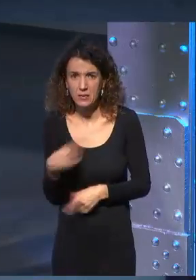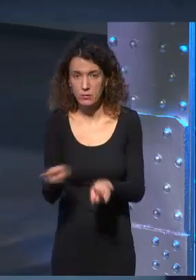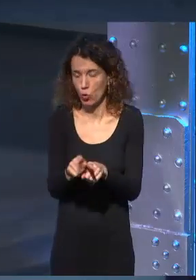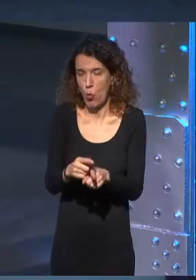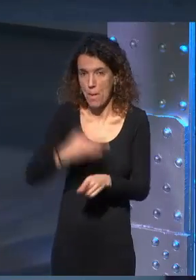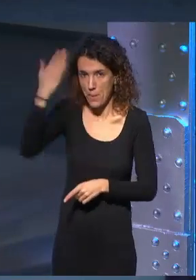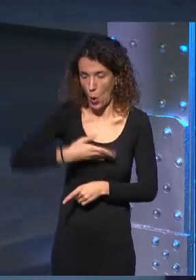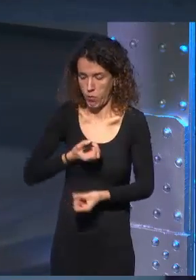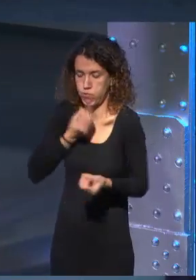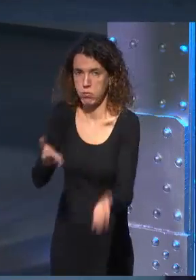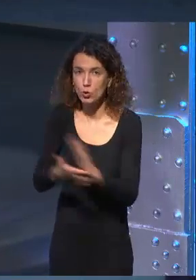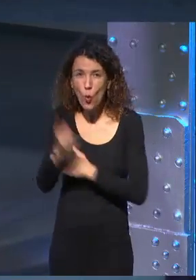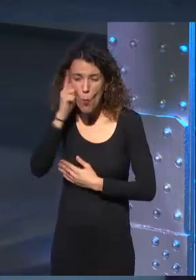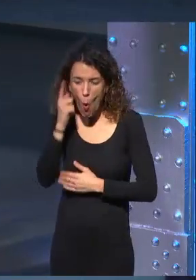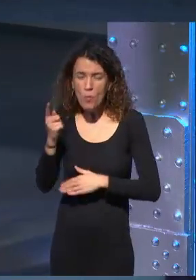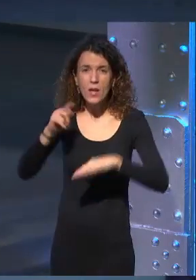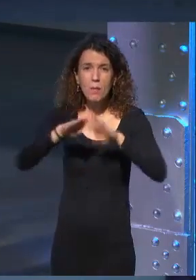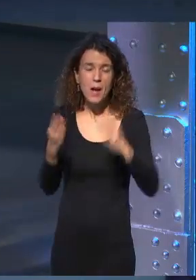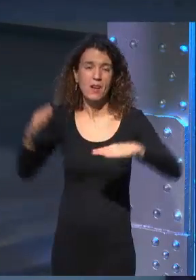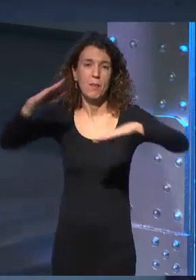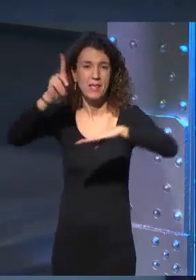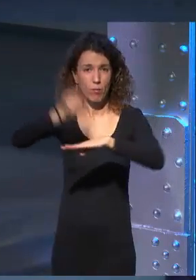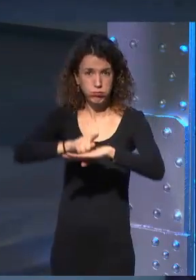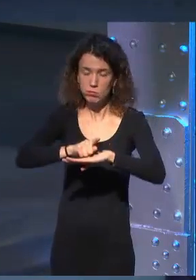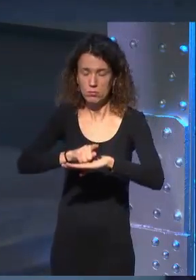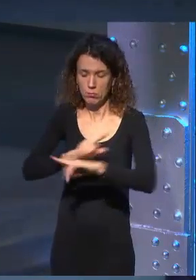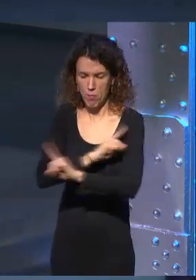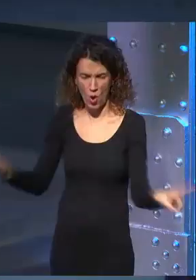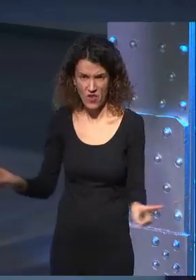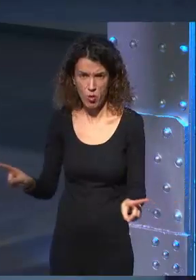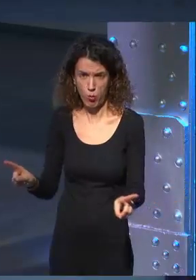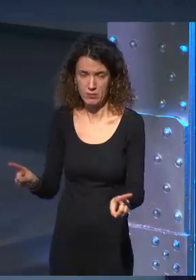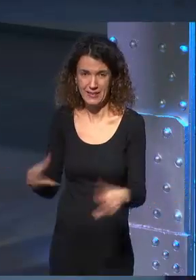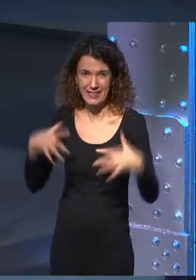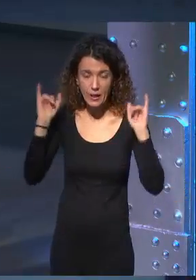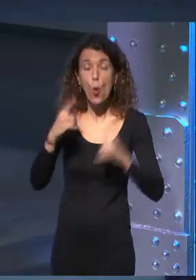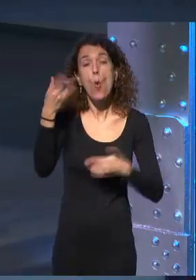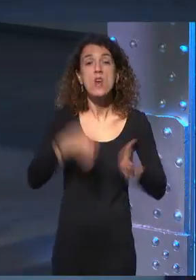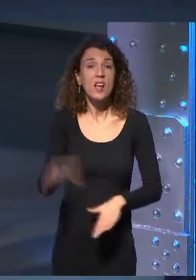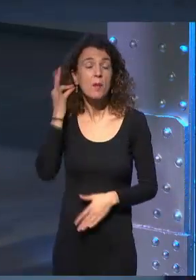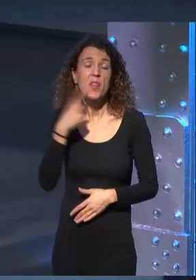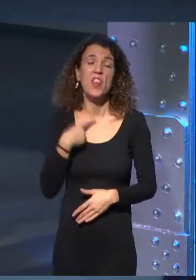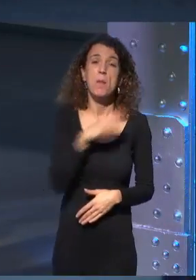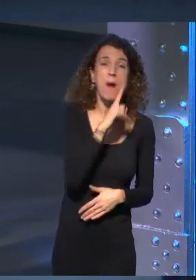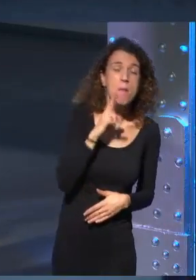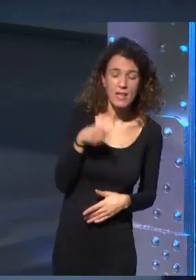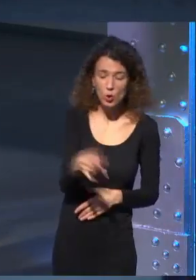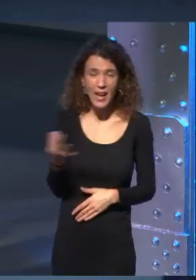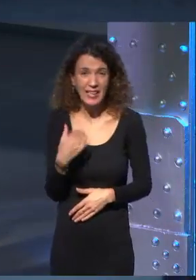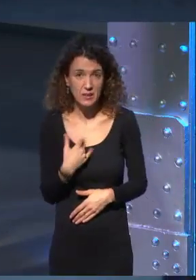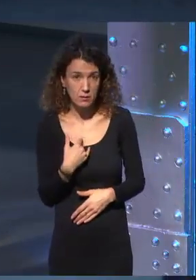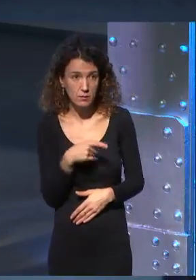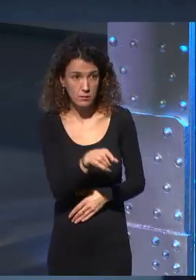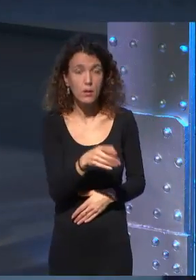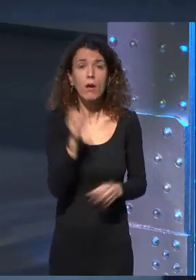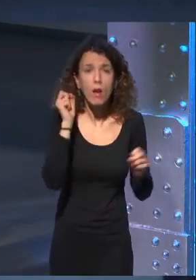forbidden. If the smartphone rings, I say, "What's that?" when I see that on the table. So the other day, one of my daughters